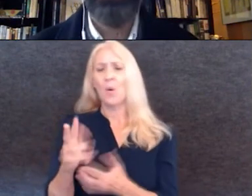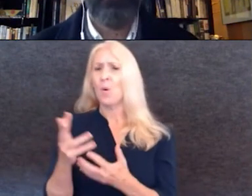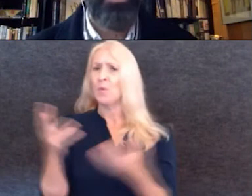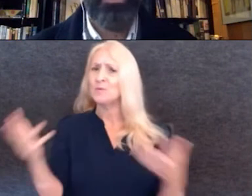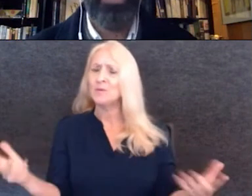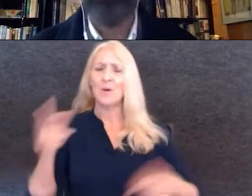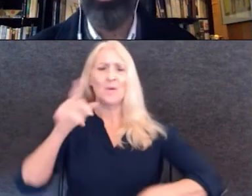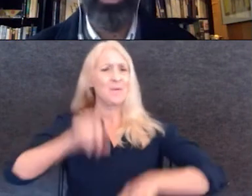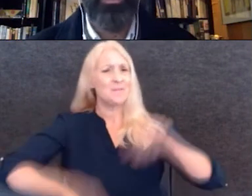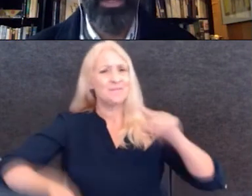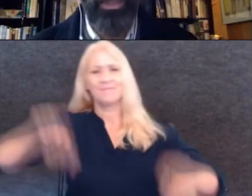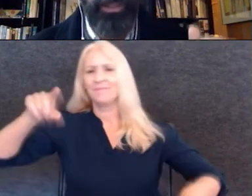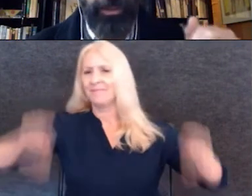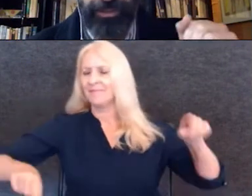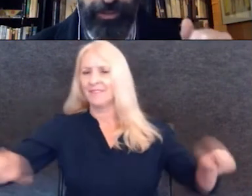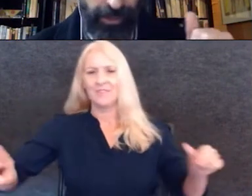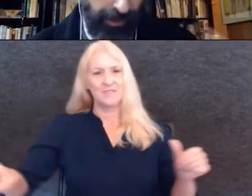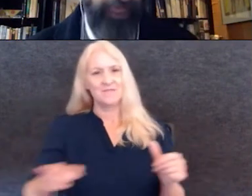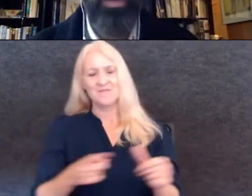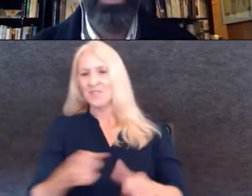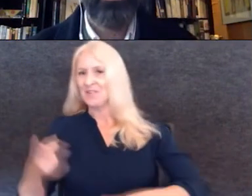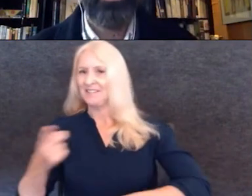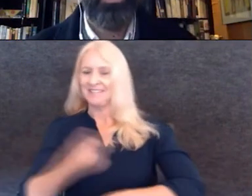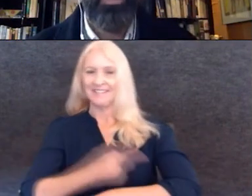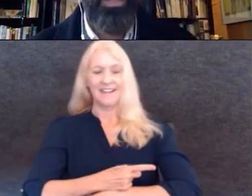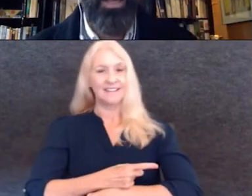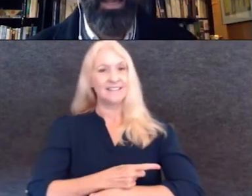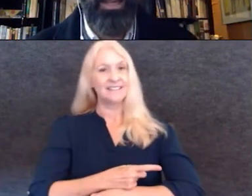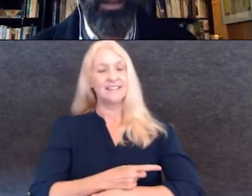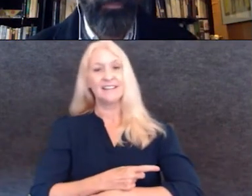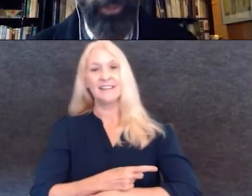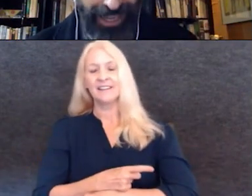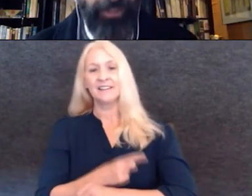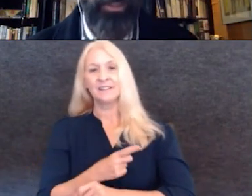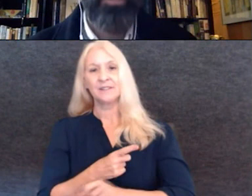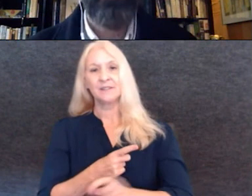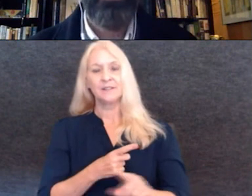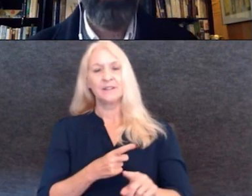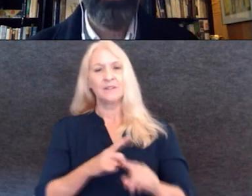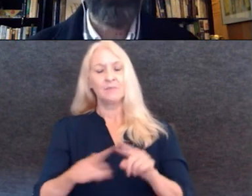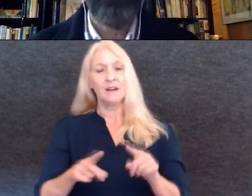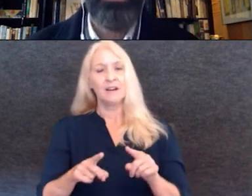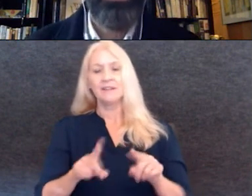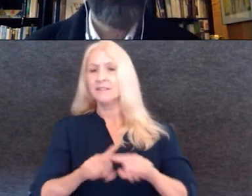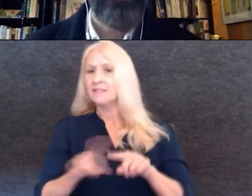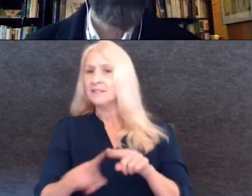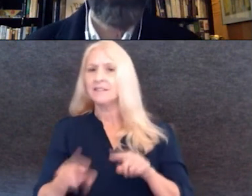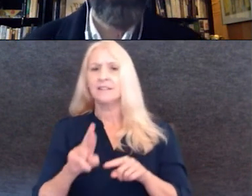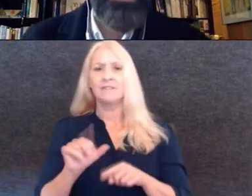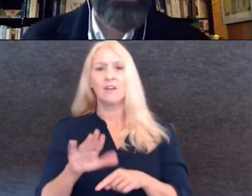diverse from day one, at both, especially not only race, but gender too, which was